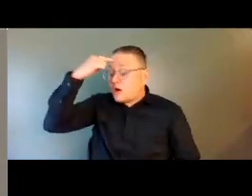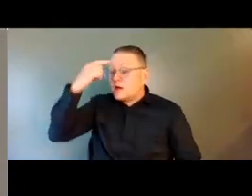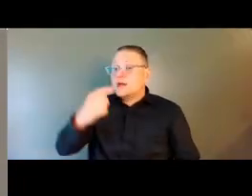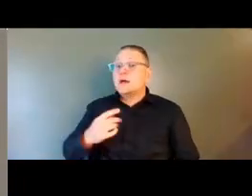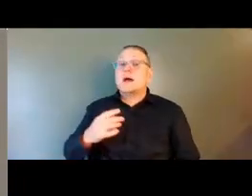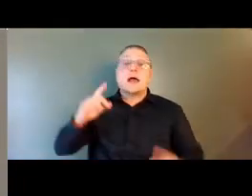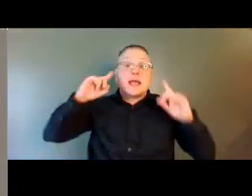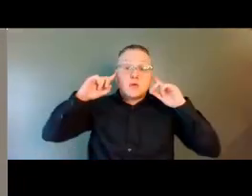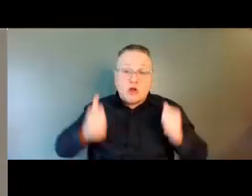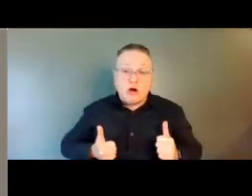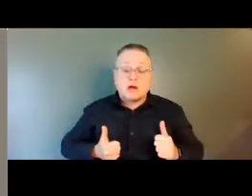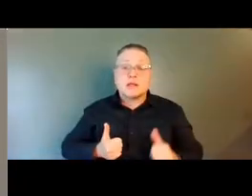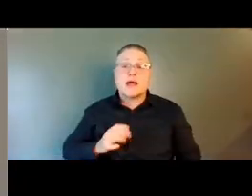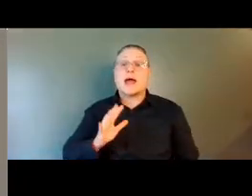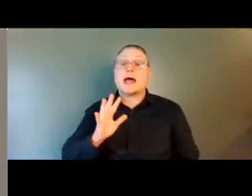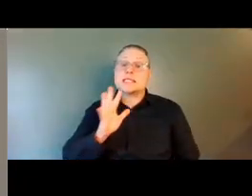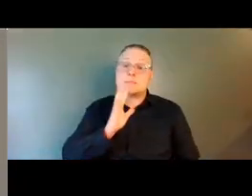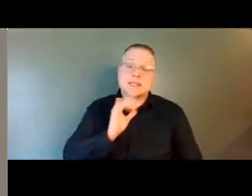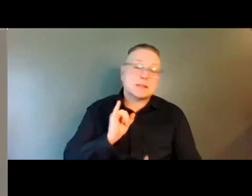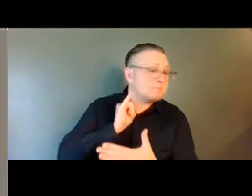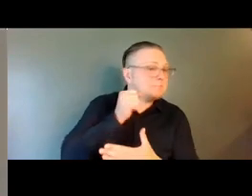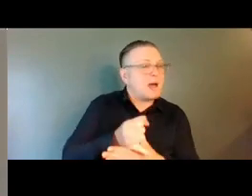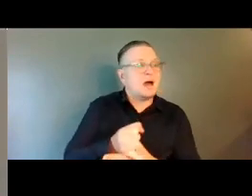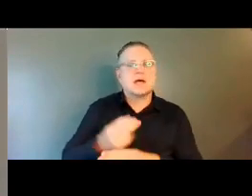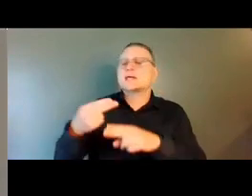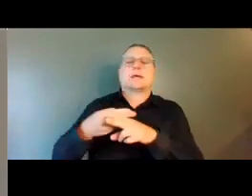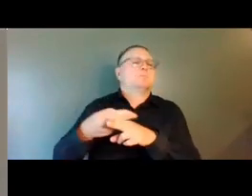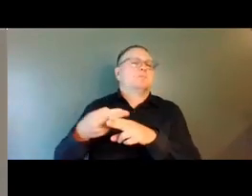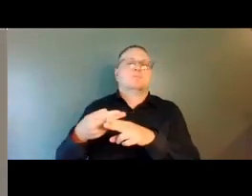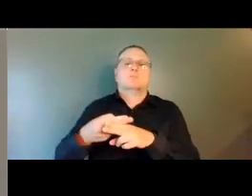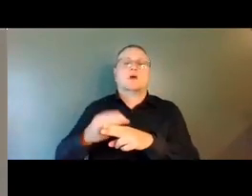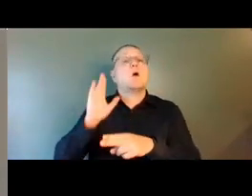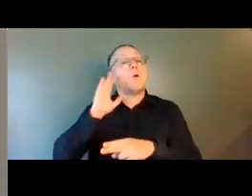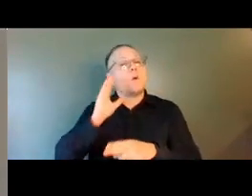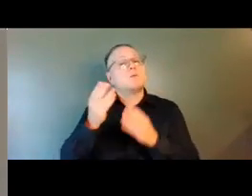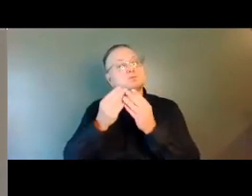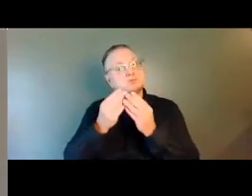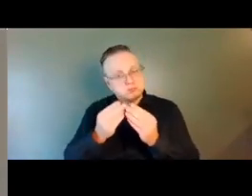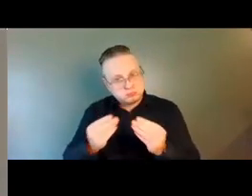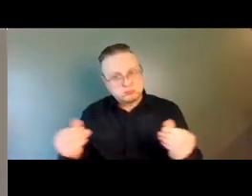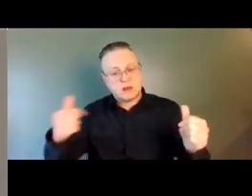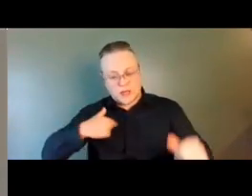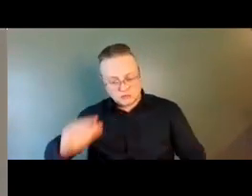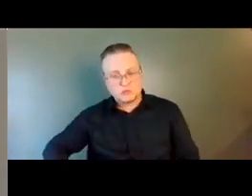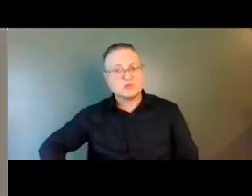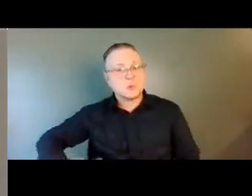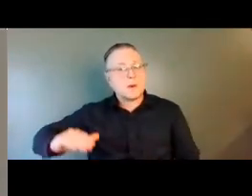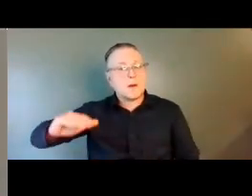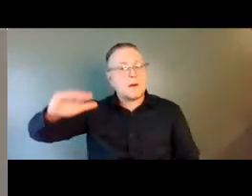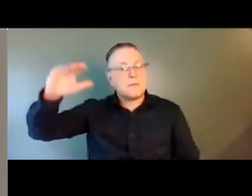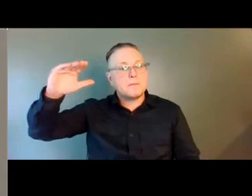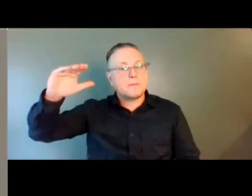impairment were temporary medical conditions that will improve as I grow up, but it turned to be